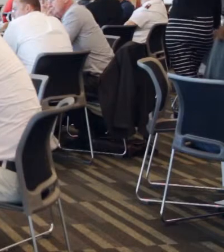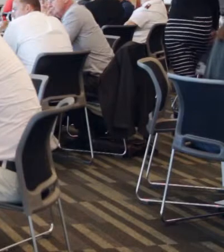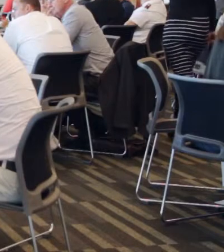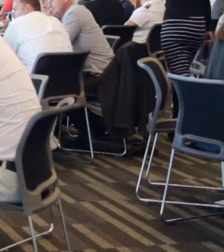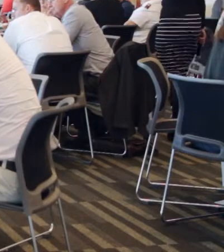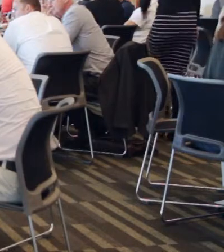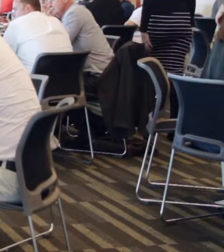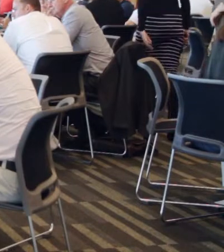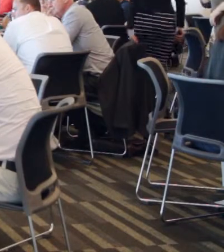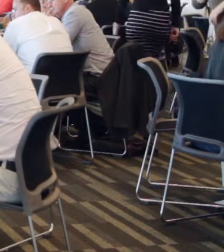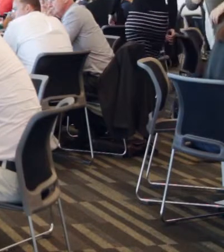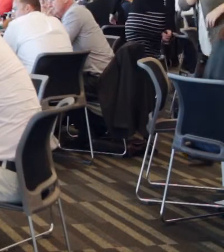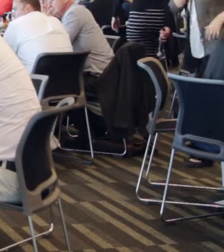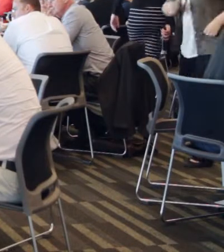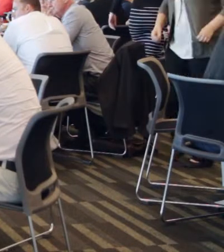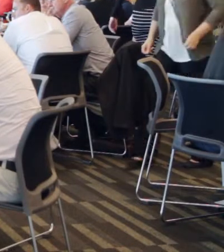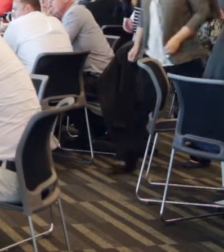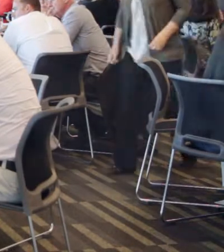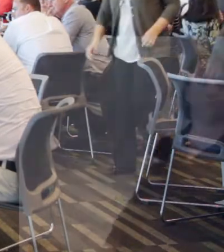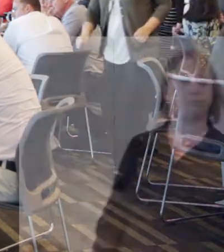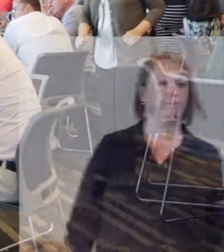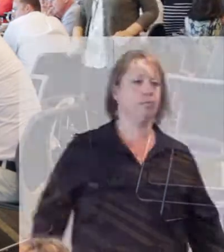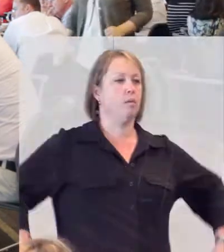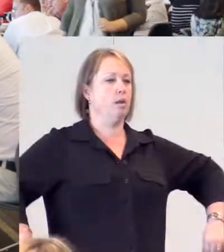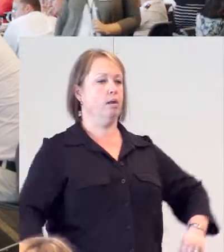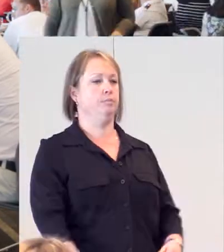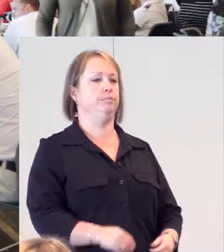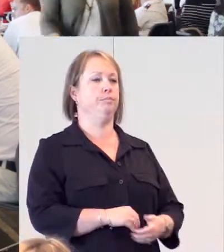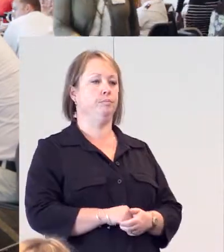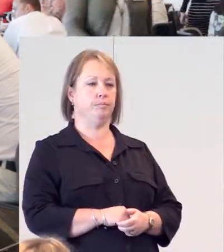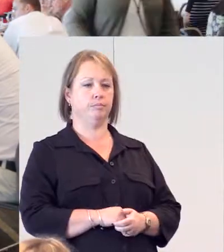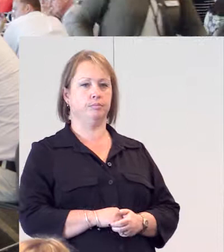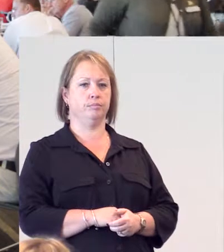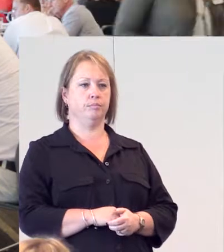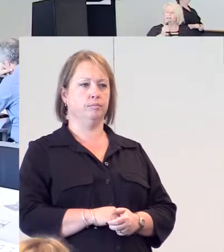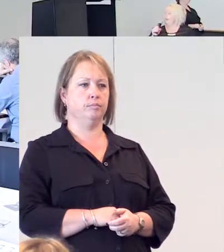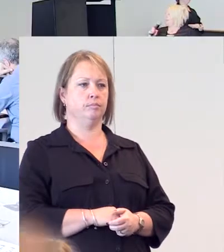Okay, folks. We're just going to do a bit of feeding back